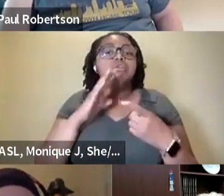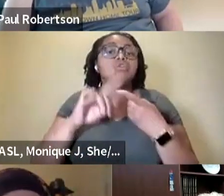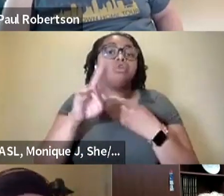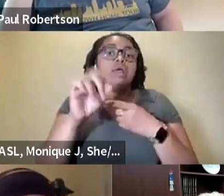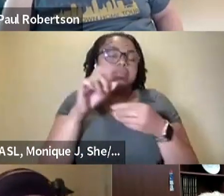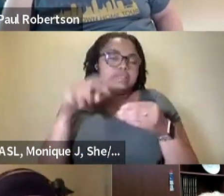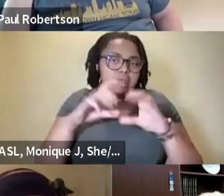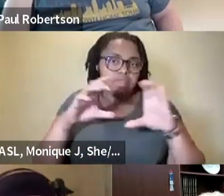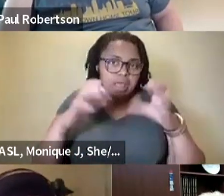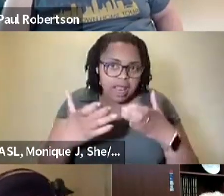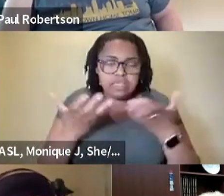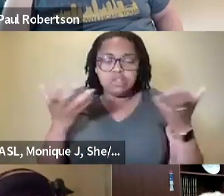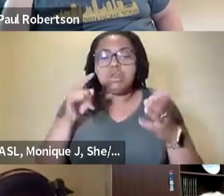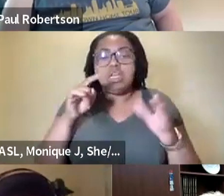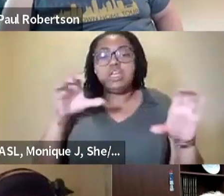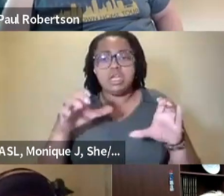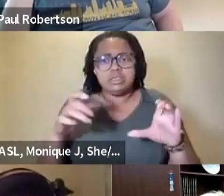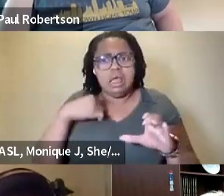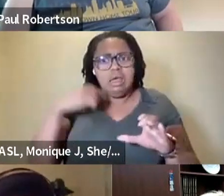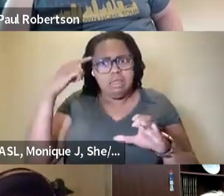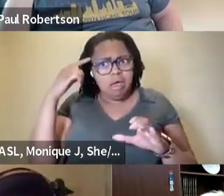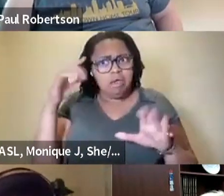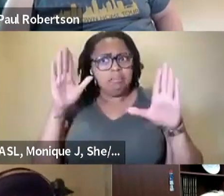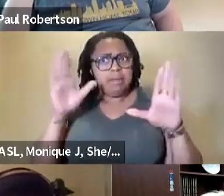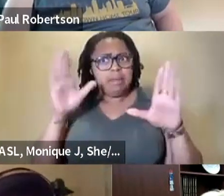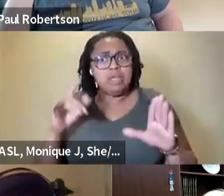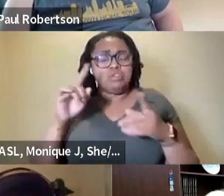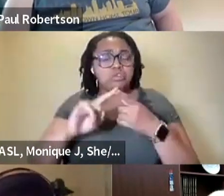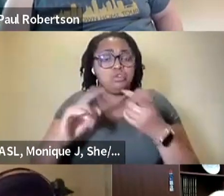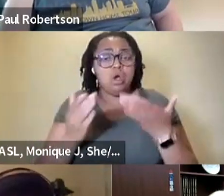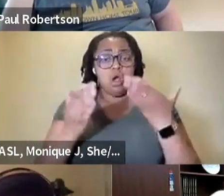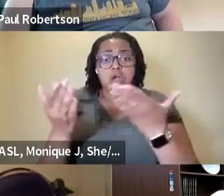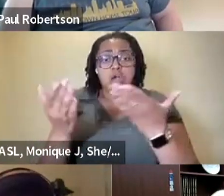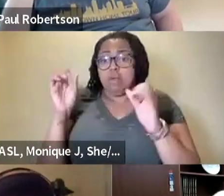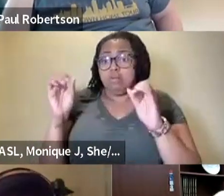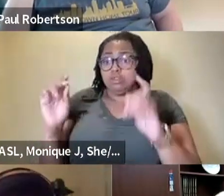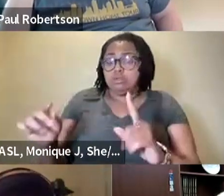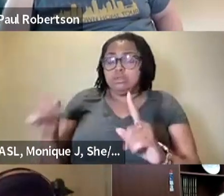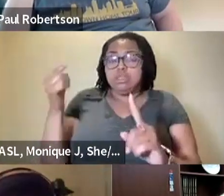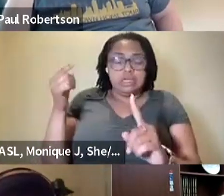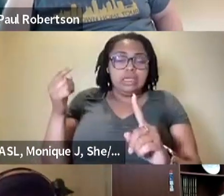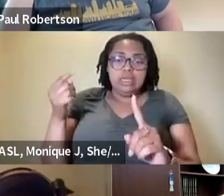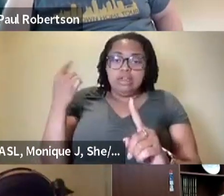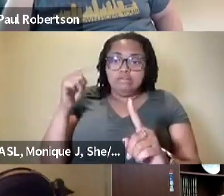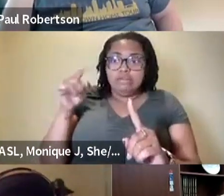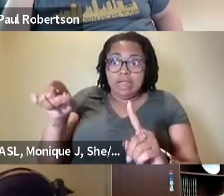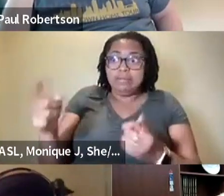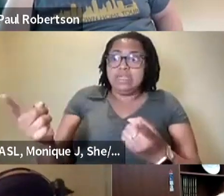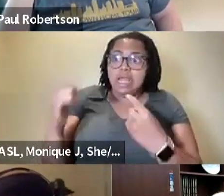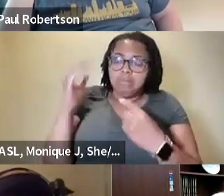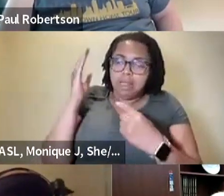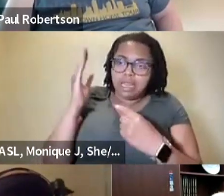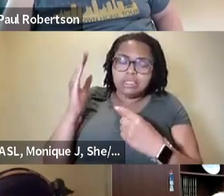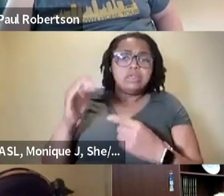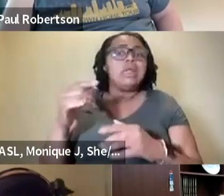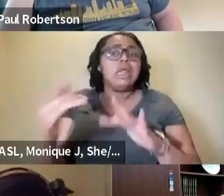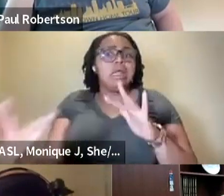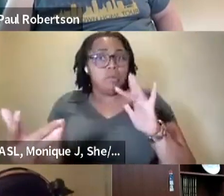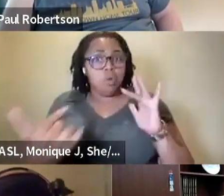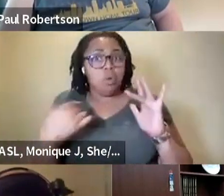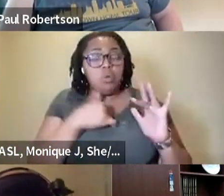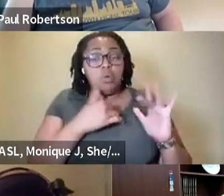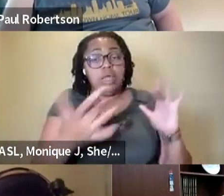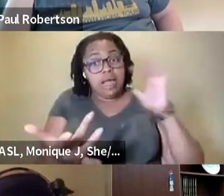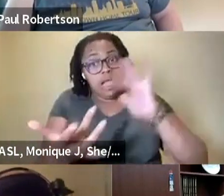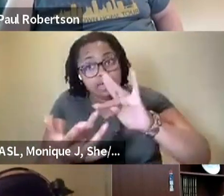what he does, I thought it would be amazing to offer that opportunity. We reached out and he about came back immediately with,